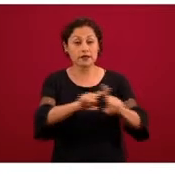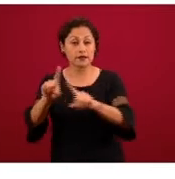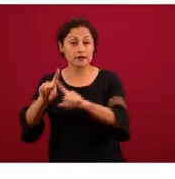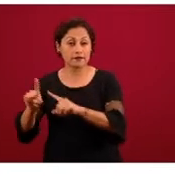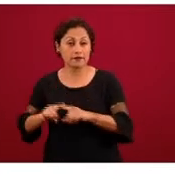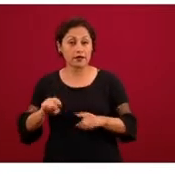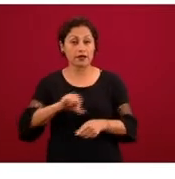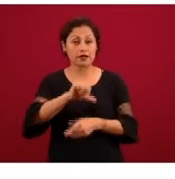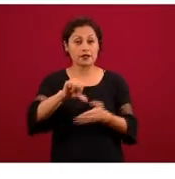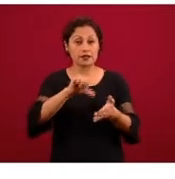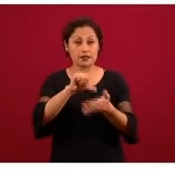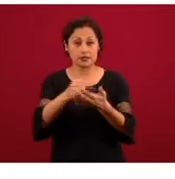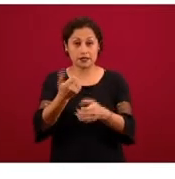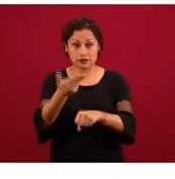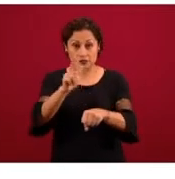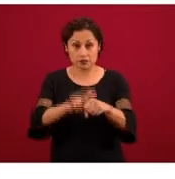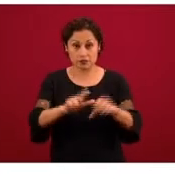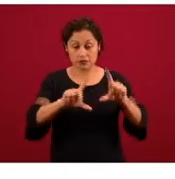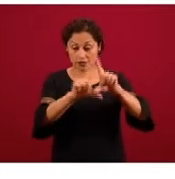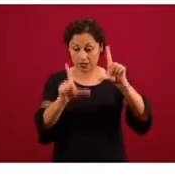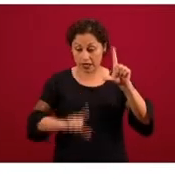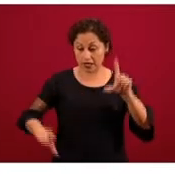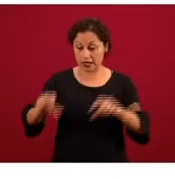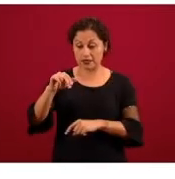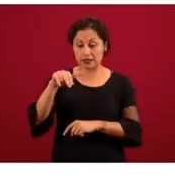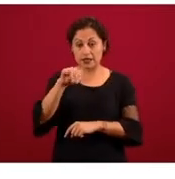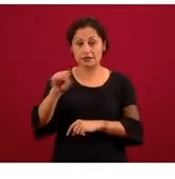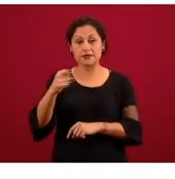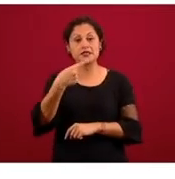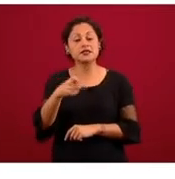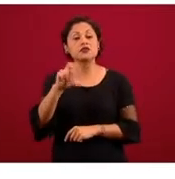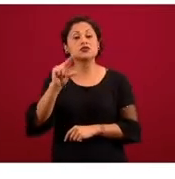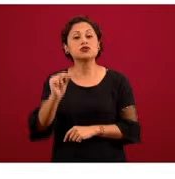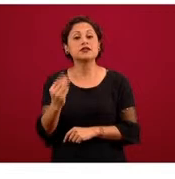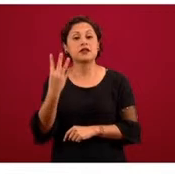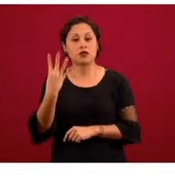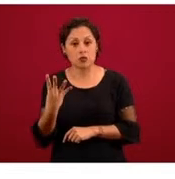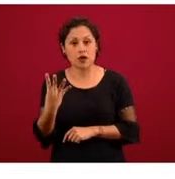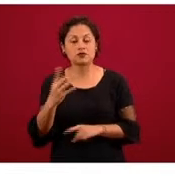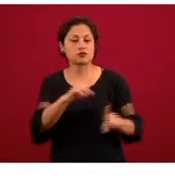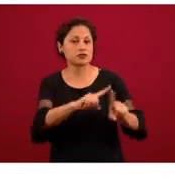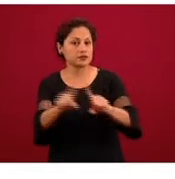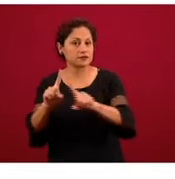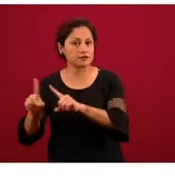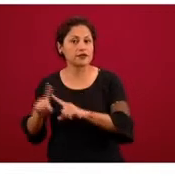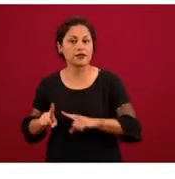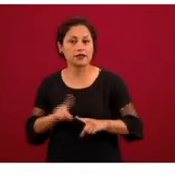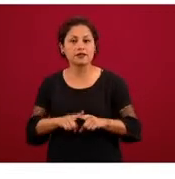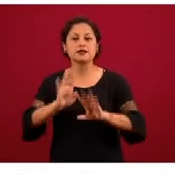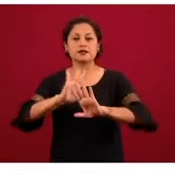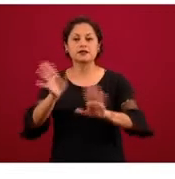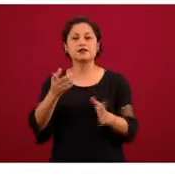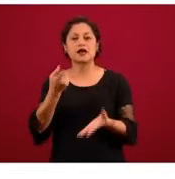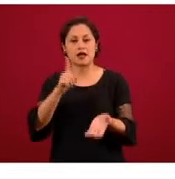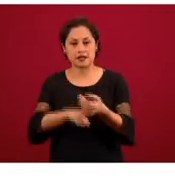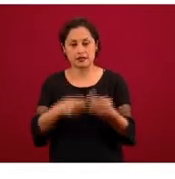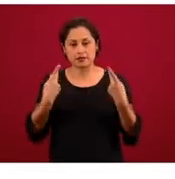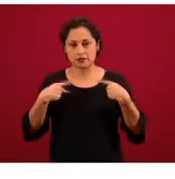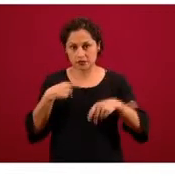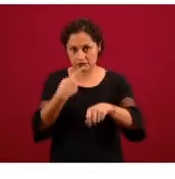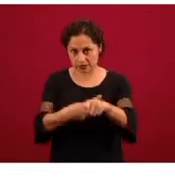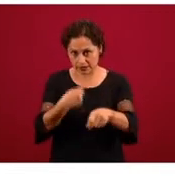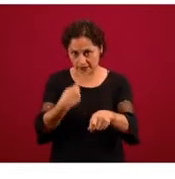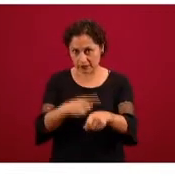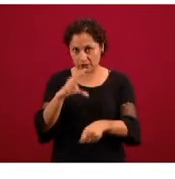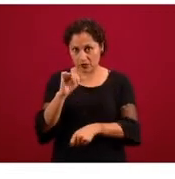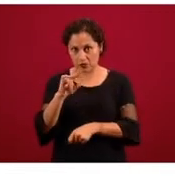184 reconverted hospitals for IMSS that have been retrofitted to deal with COVID patients. There are